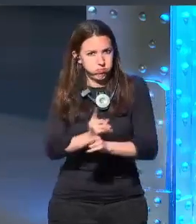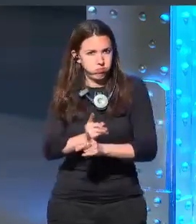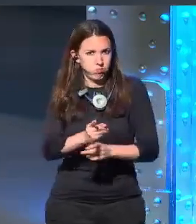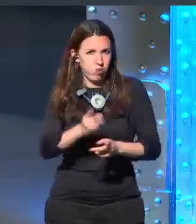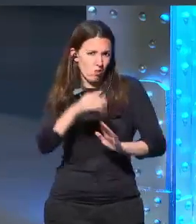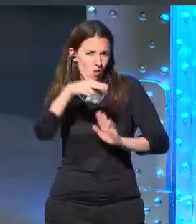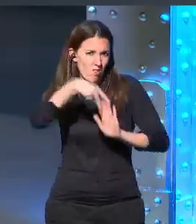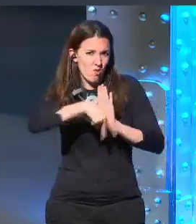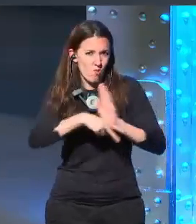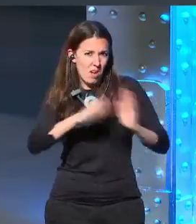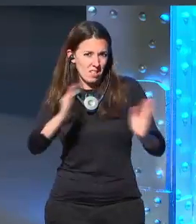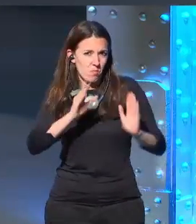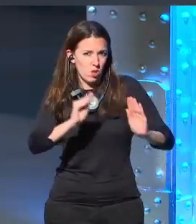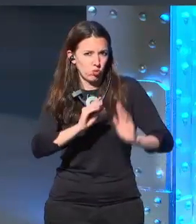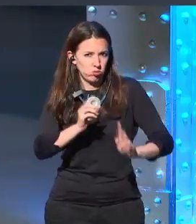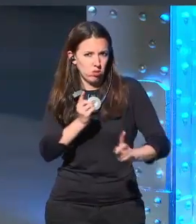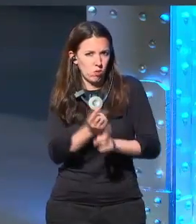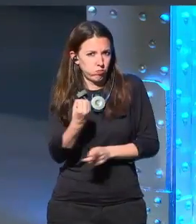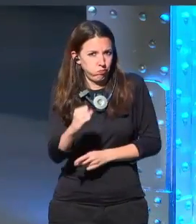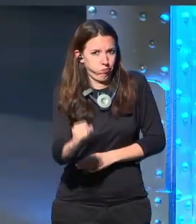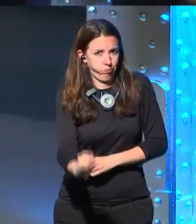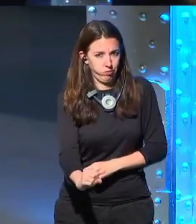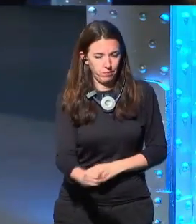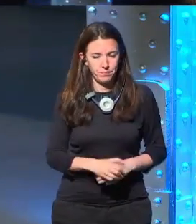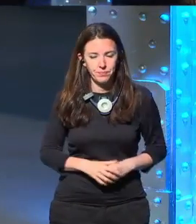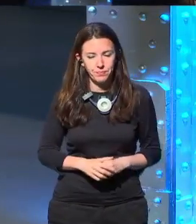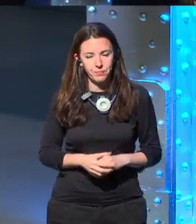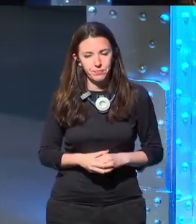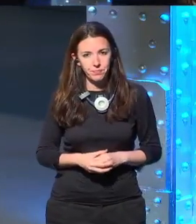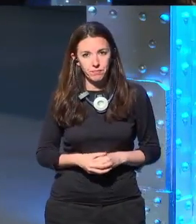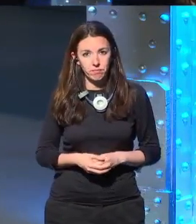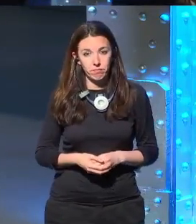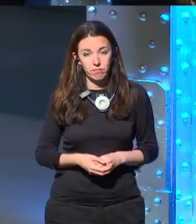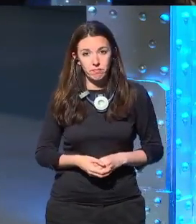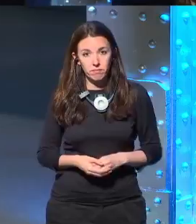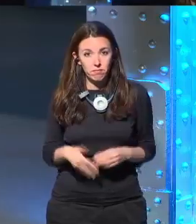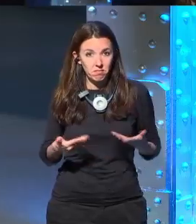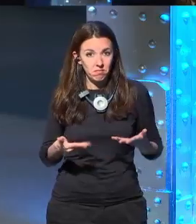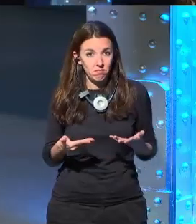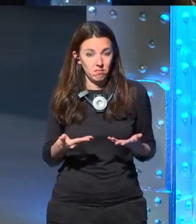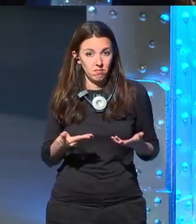rebel vis-a-vis the conventions back then.